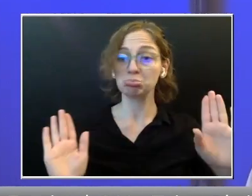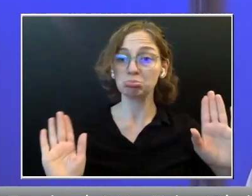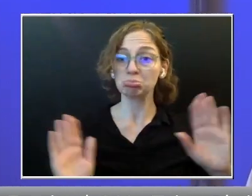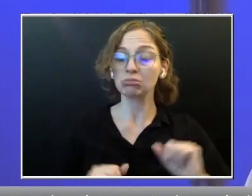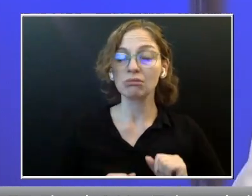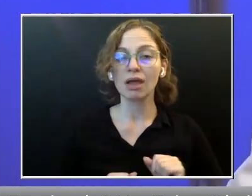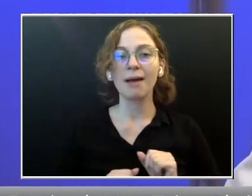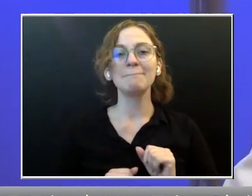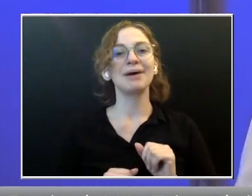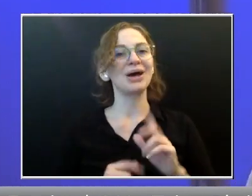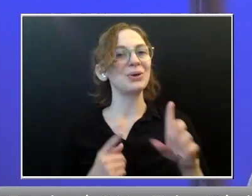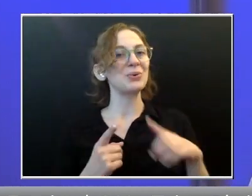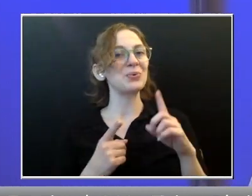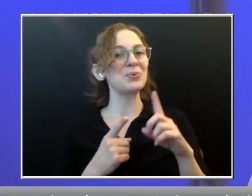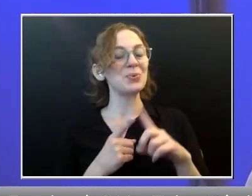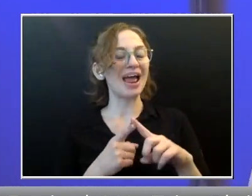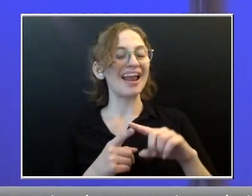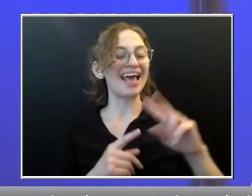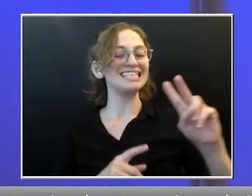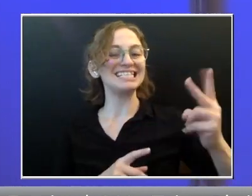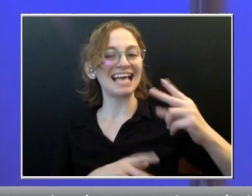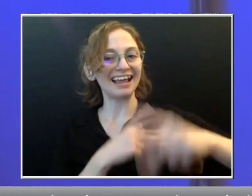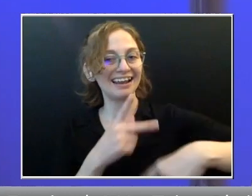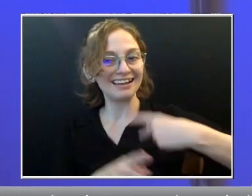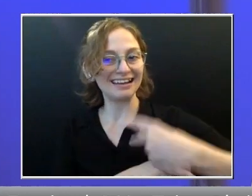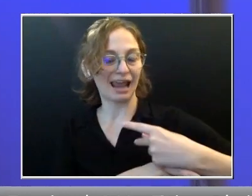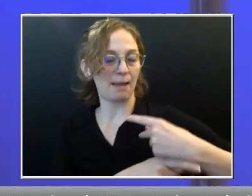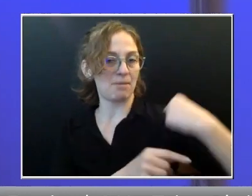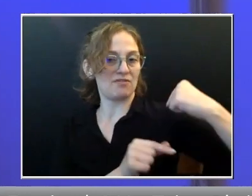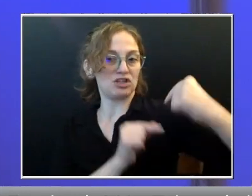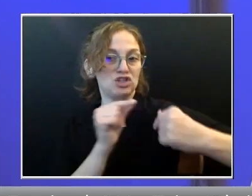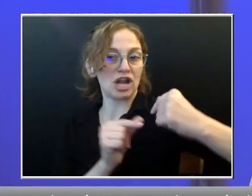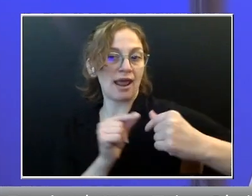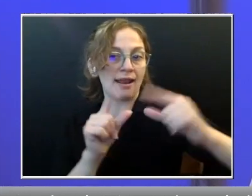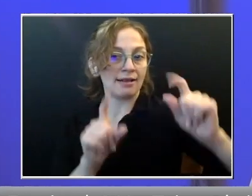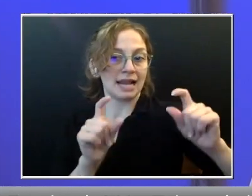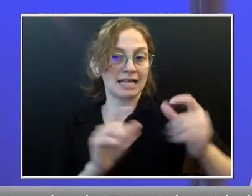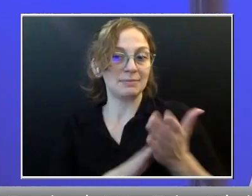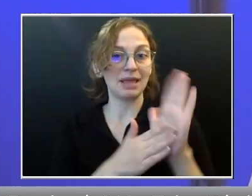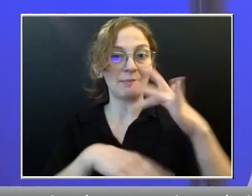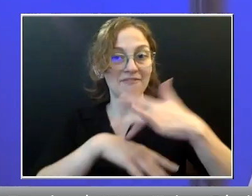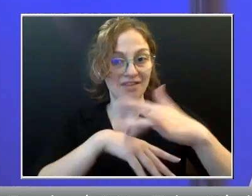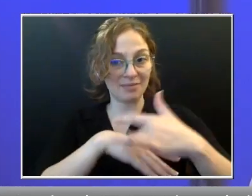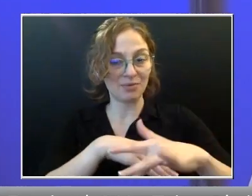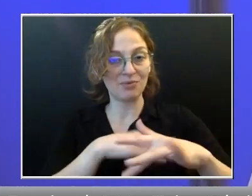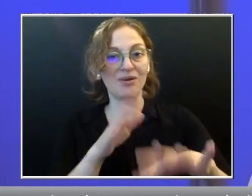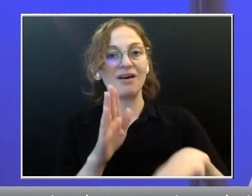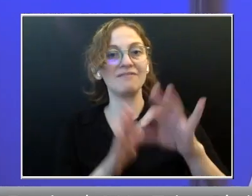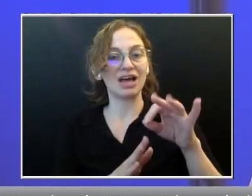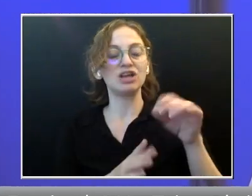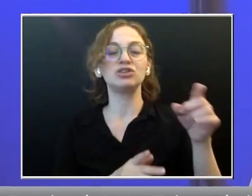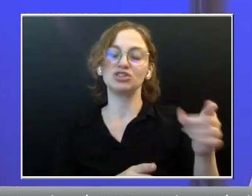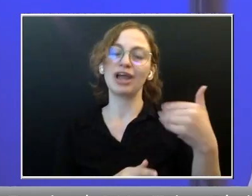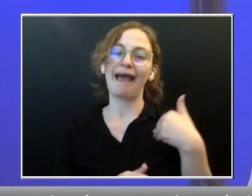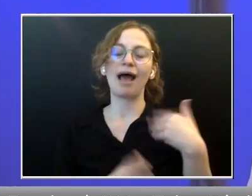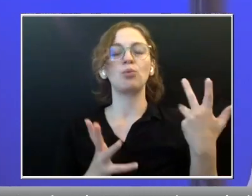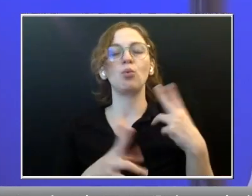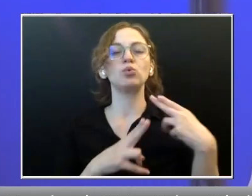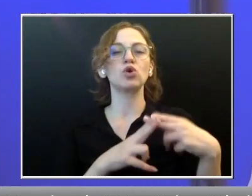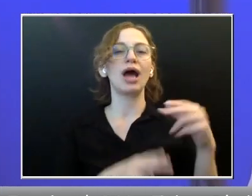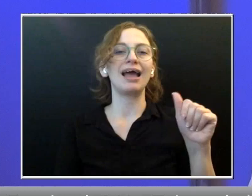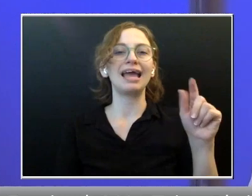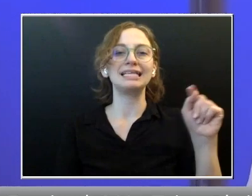of genetic testing called panel testing showed she had something called an ATM mutation. This type of